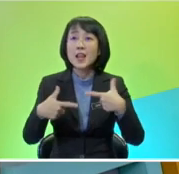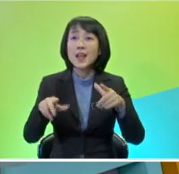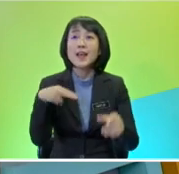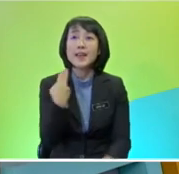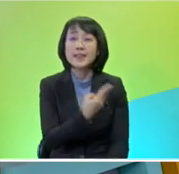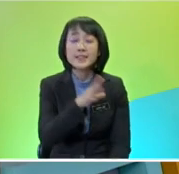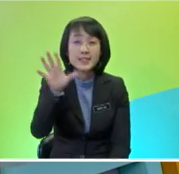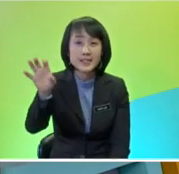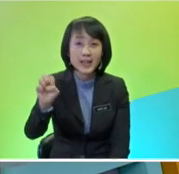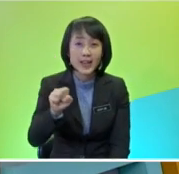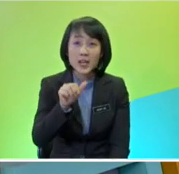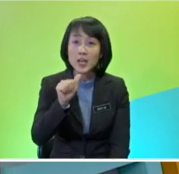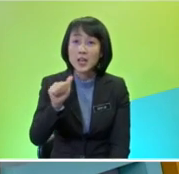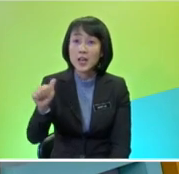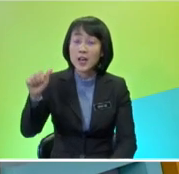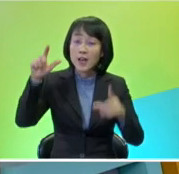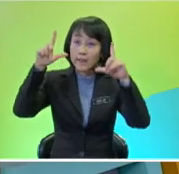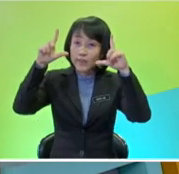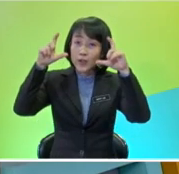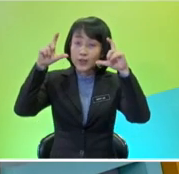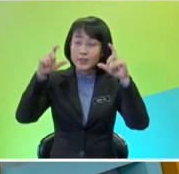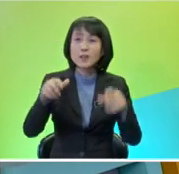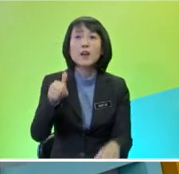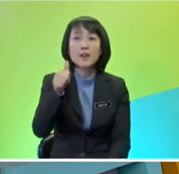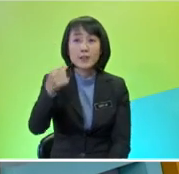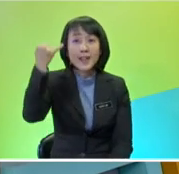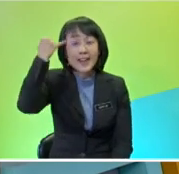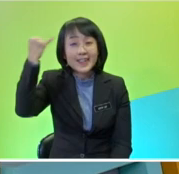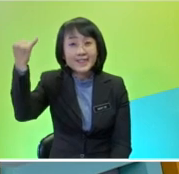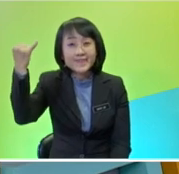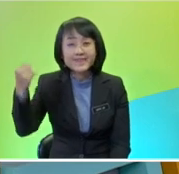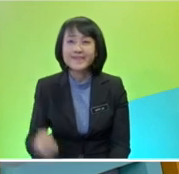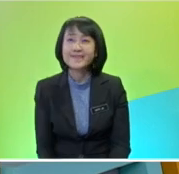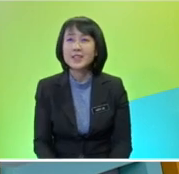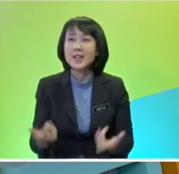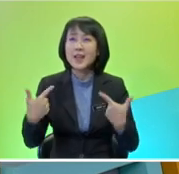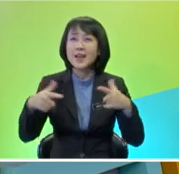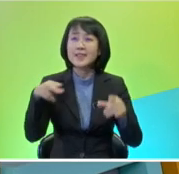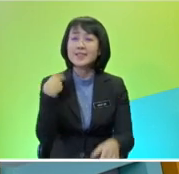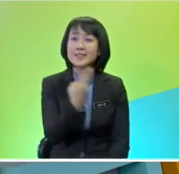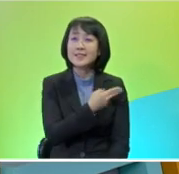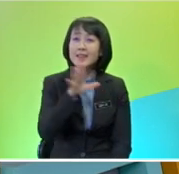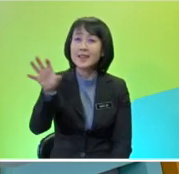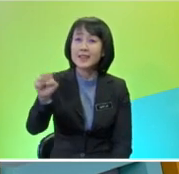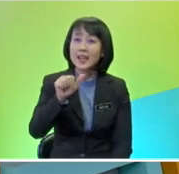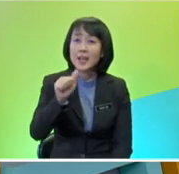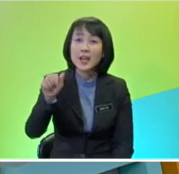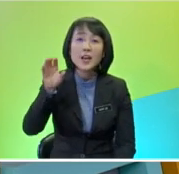photo. Good idea. Huh? One more time. Let's take a